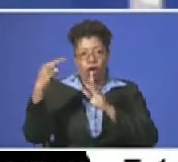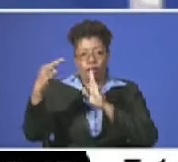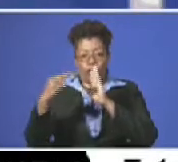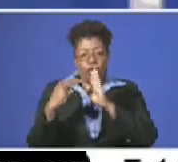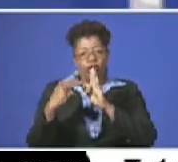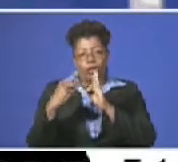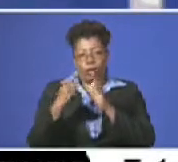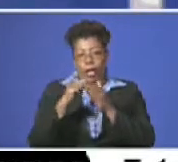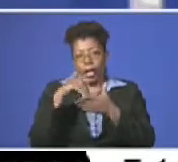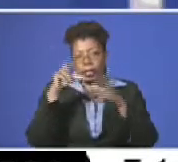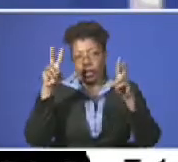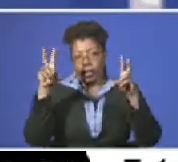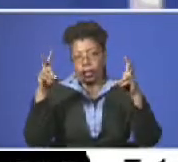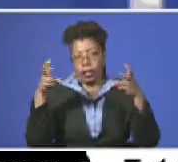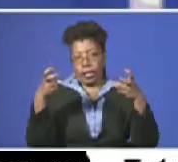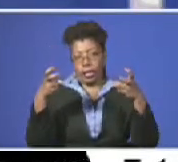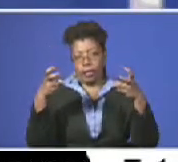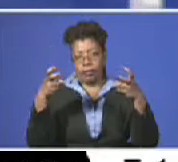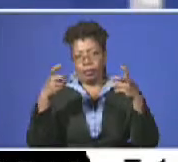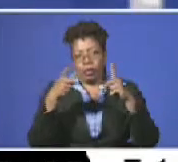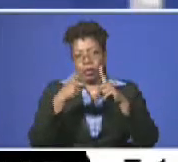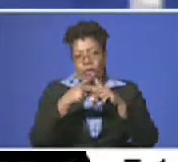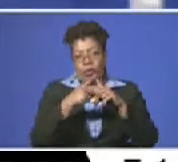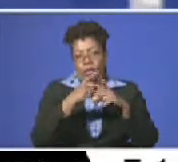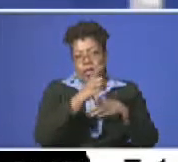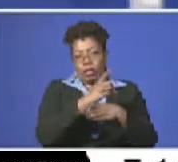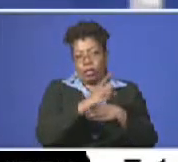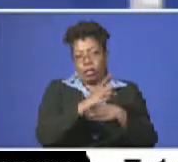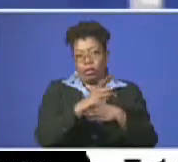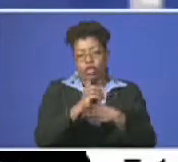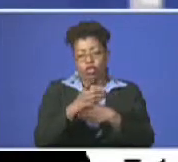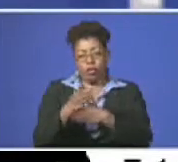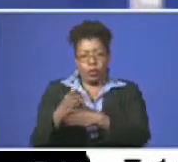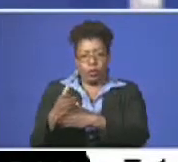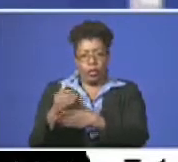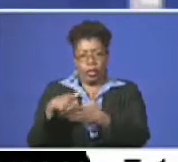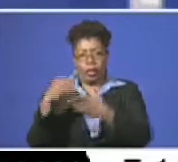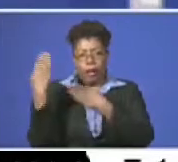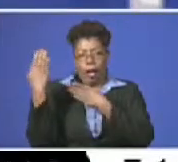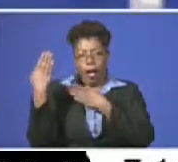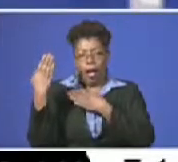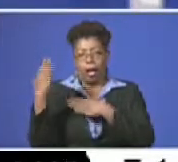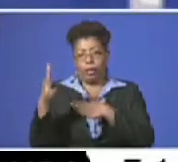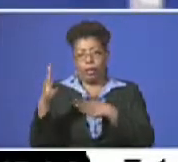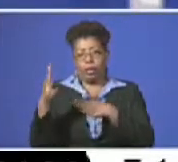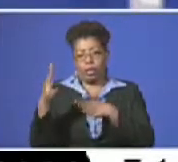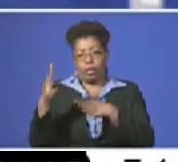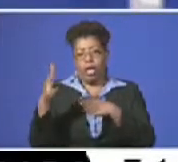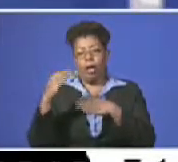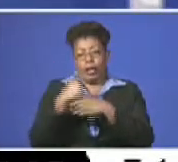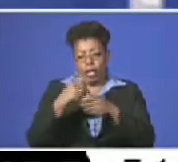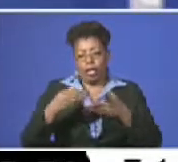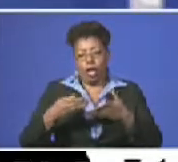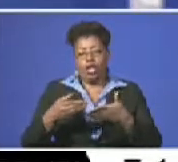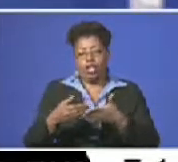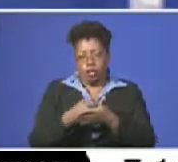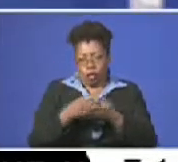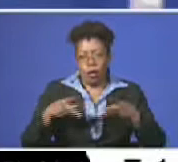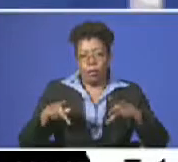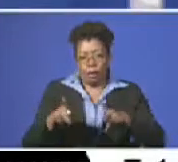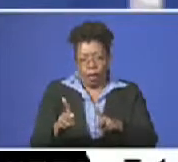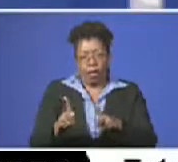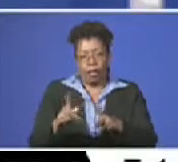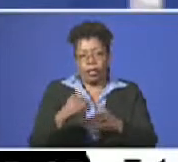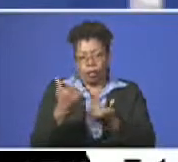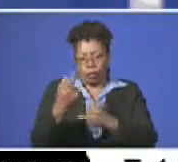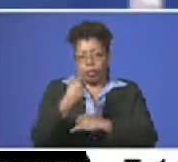symposium under the theme Alternative Dispute Resolution and the Bahamas Chartering a New Course today. Altamiz Mannings tells us